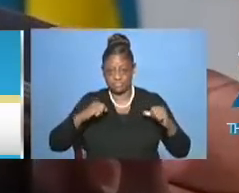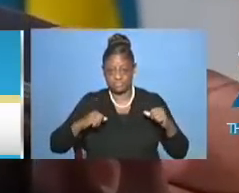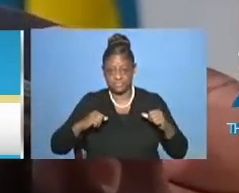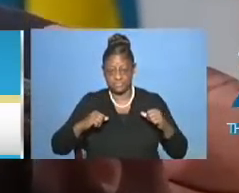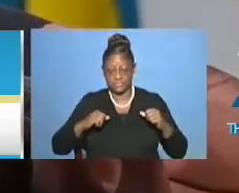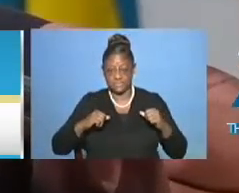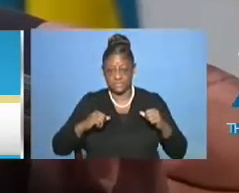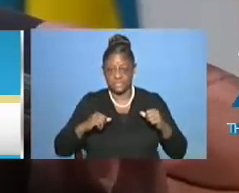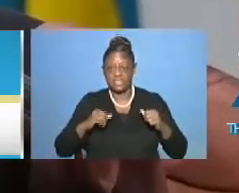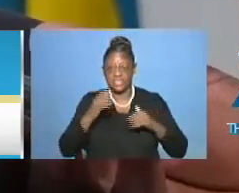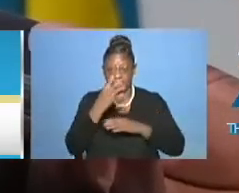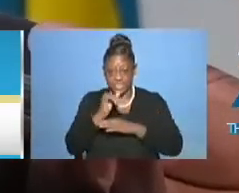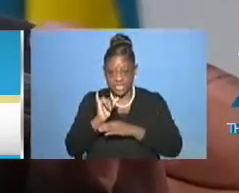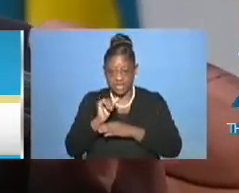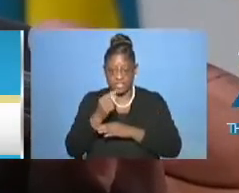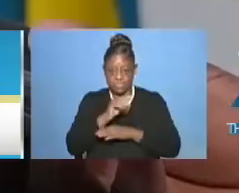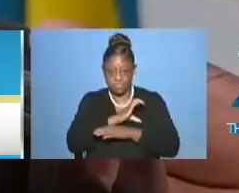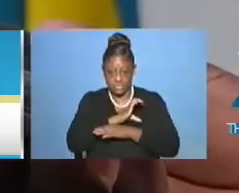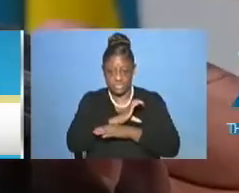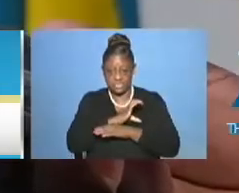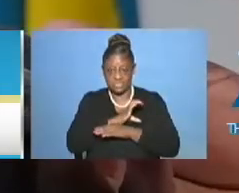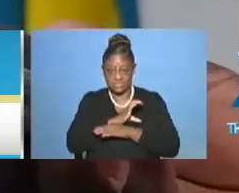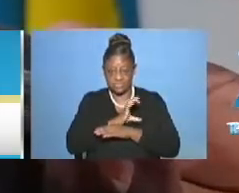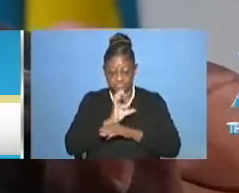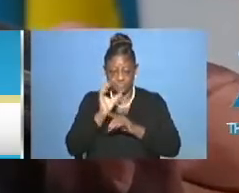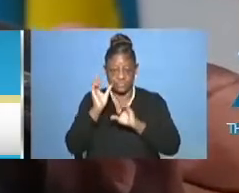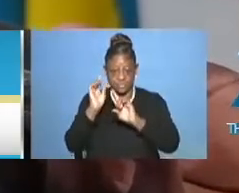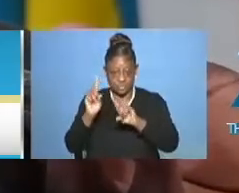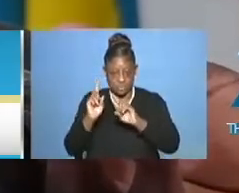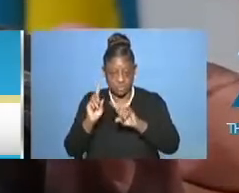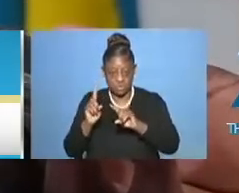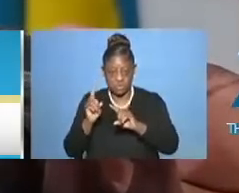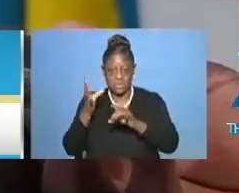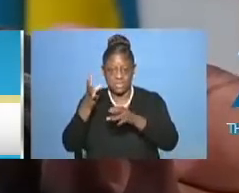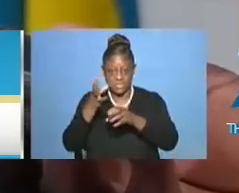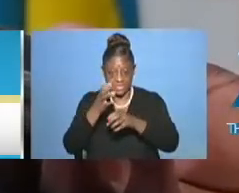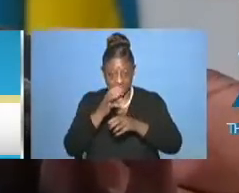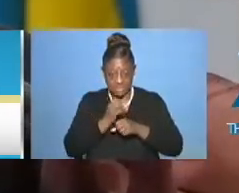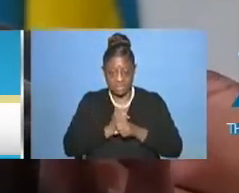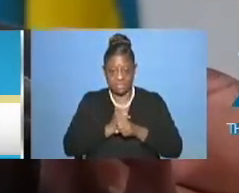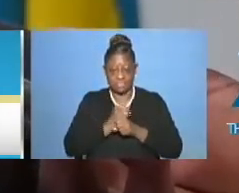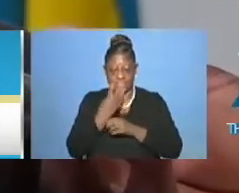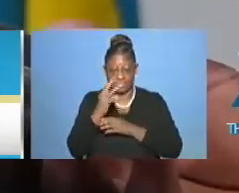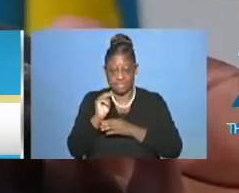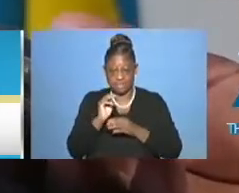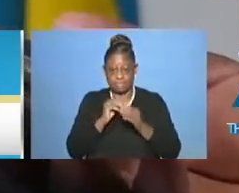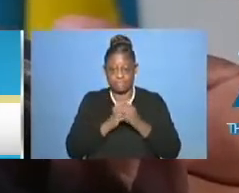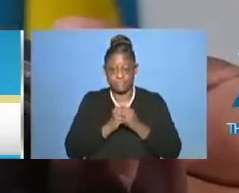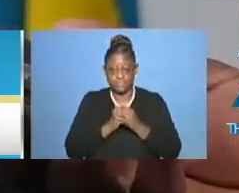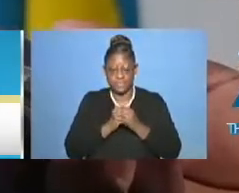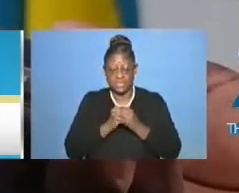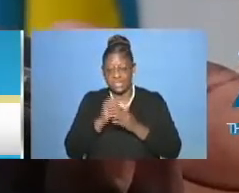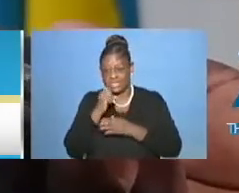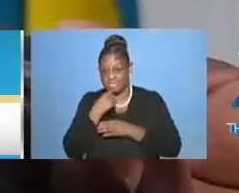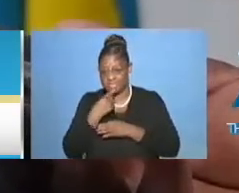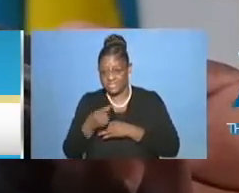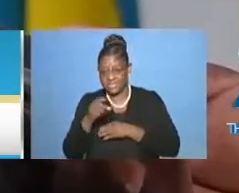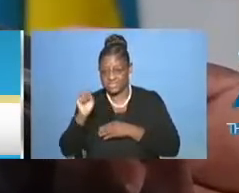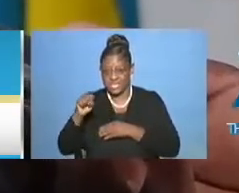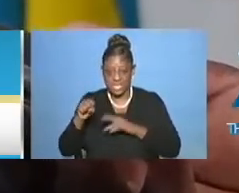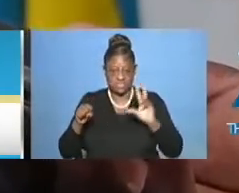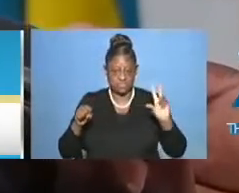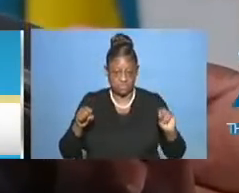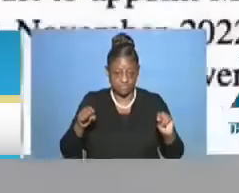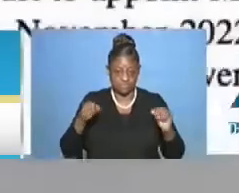presented, they then take steps to satisfy themselves as to whether something has or has not